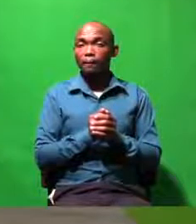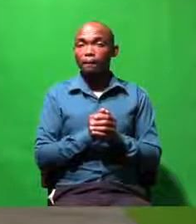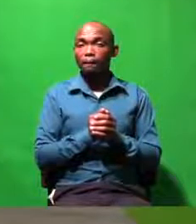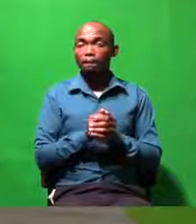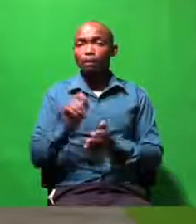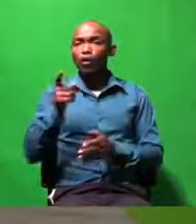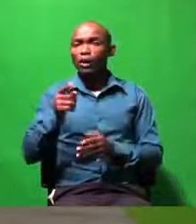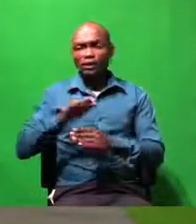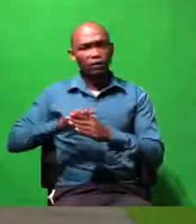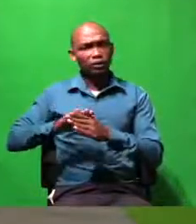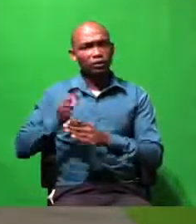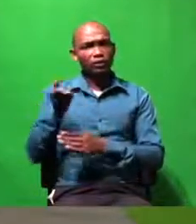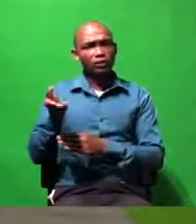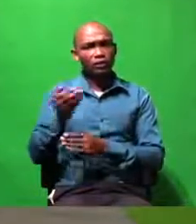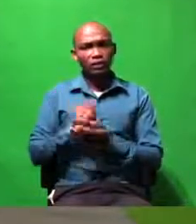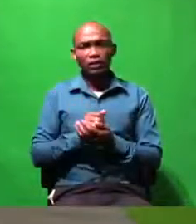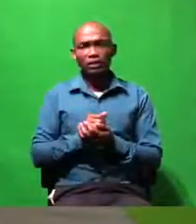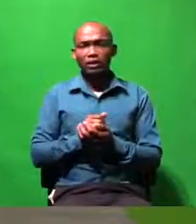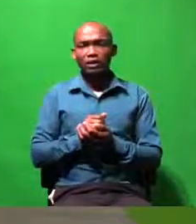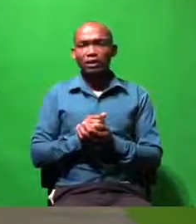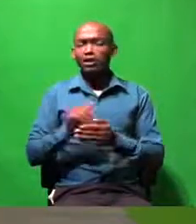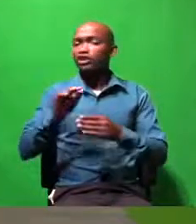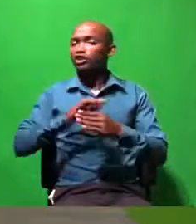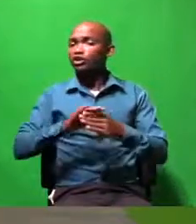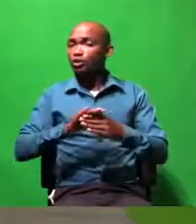What is the uses? This is used